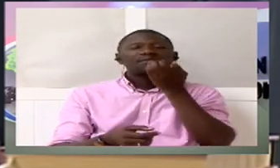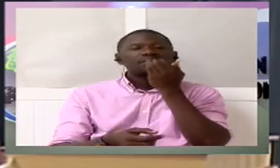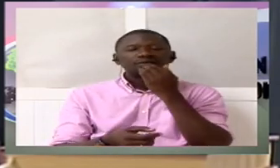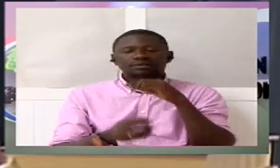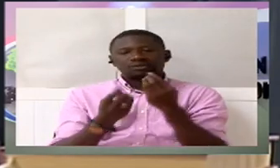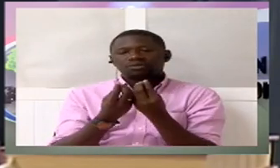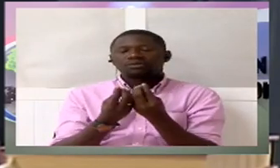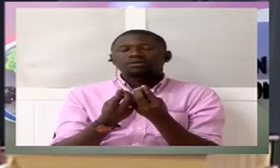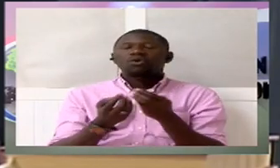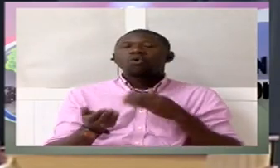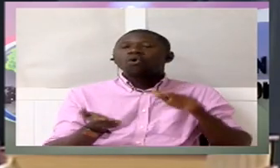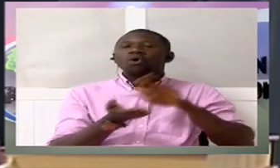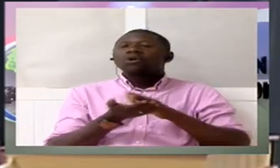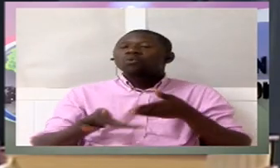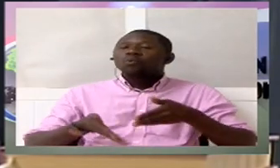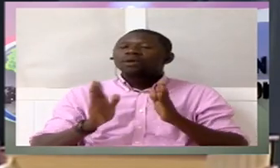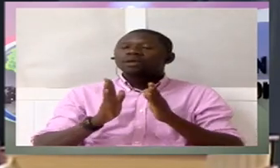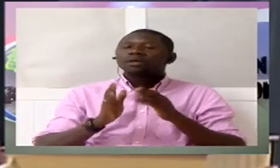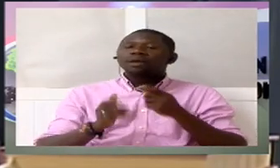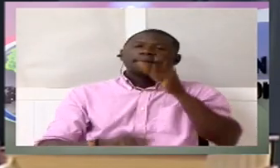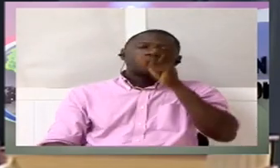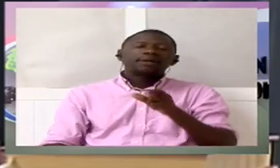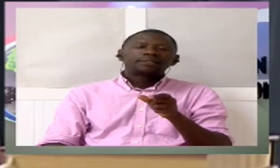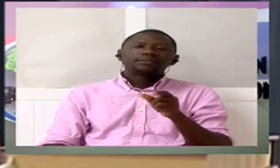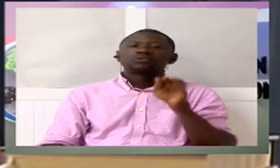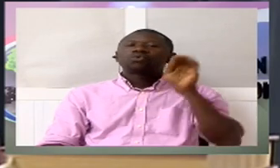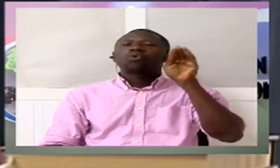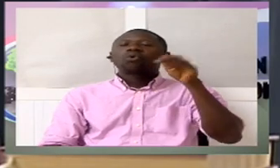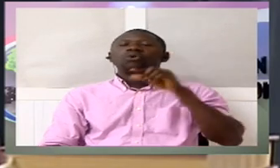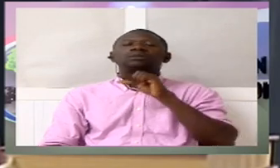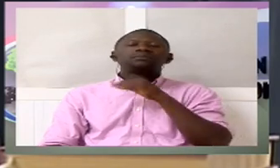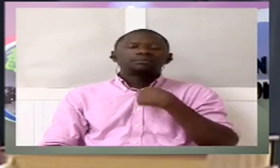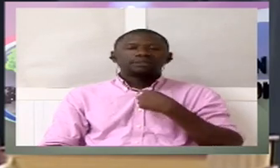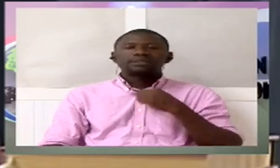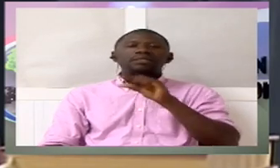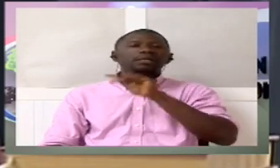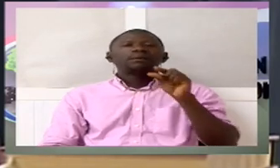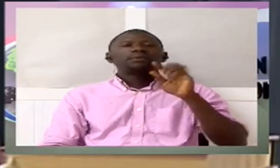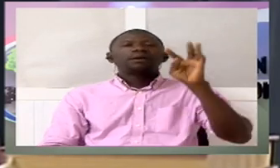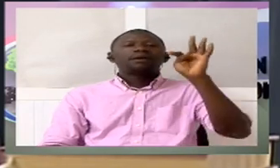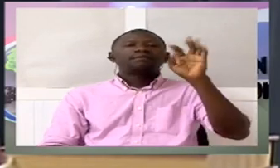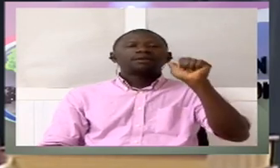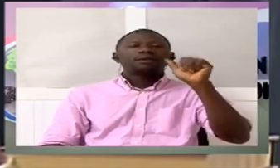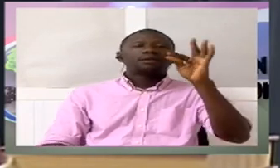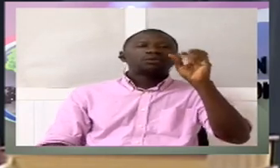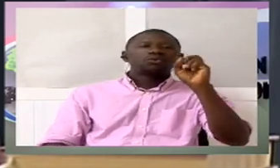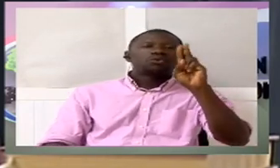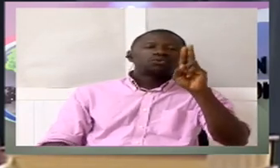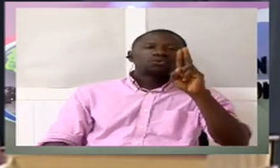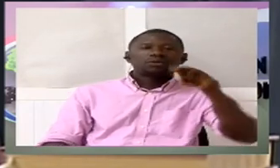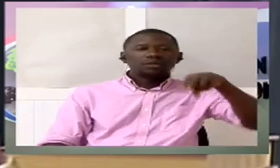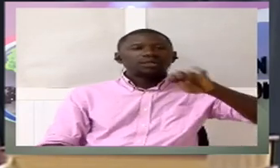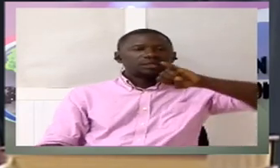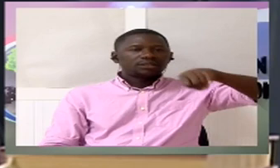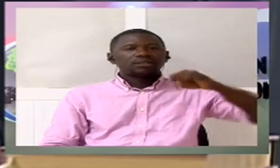fofana. On the way, someone called fatu njay fofana. Konyi baba li. And she asked me, where